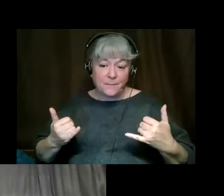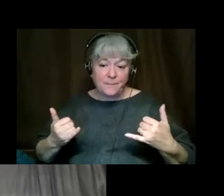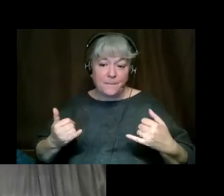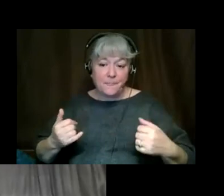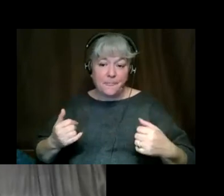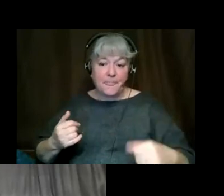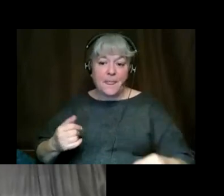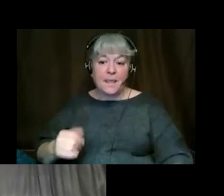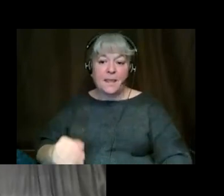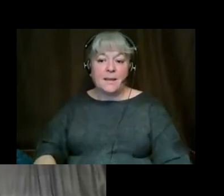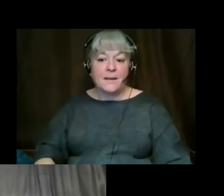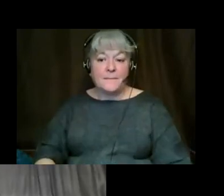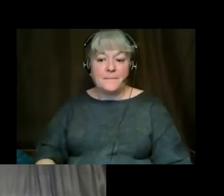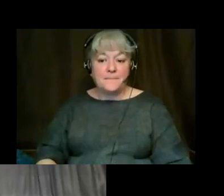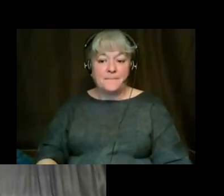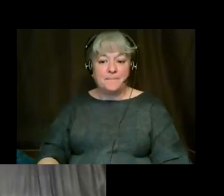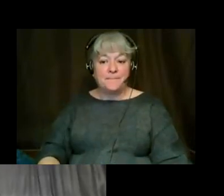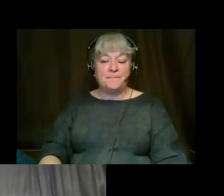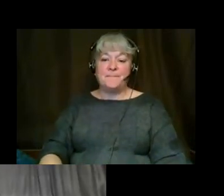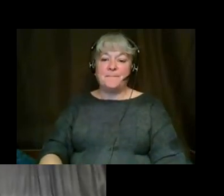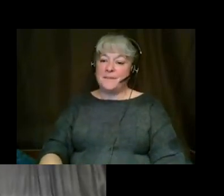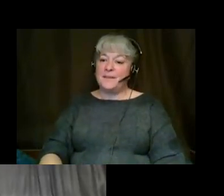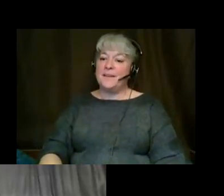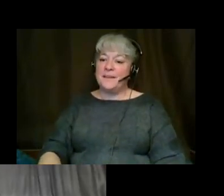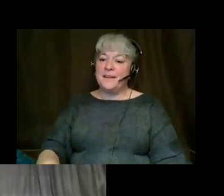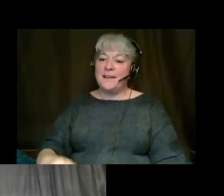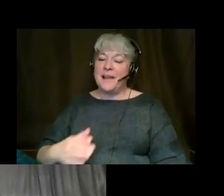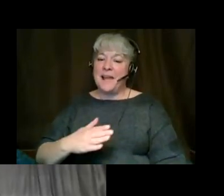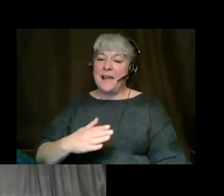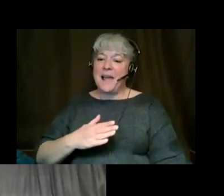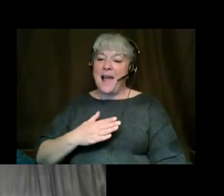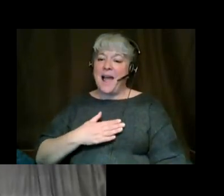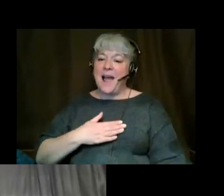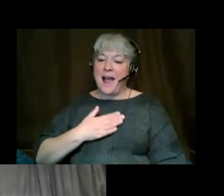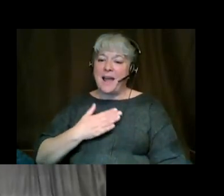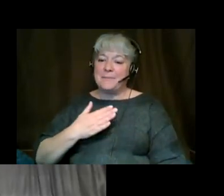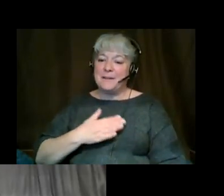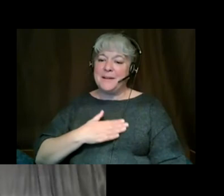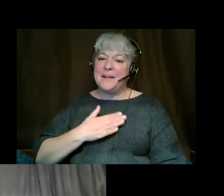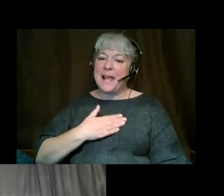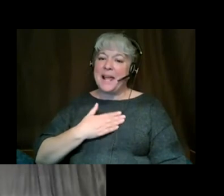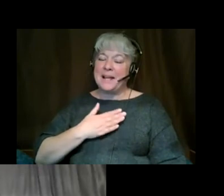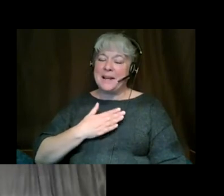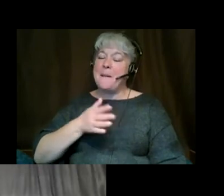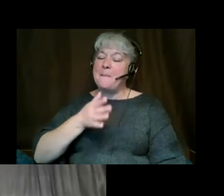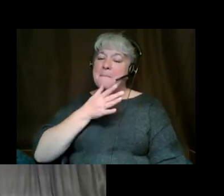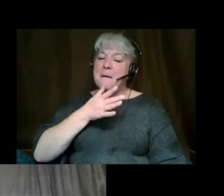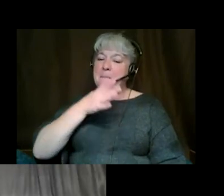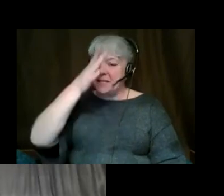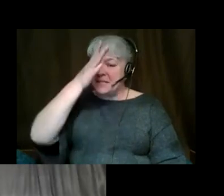glad that my mom and dad didn't have it when I was younger.